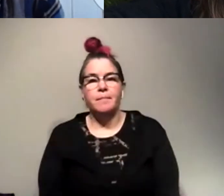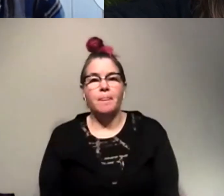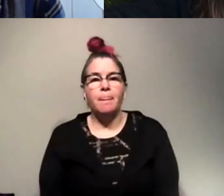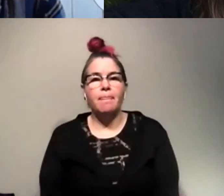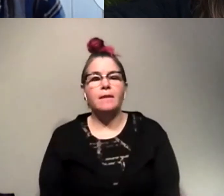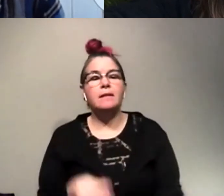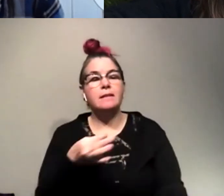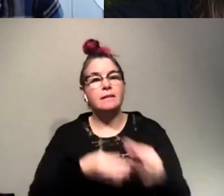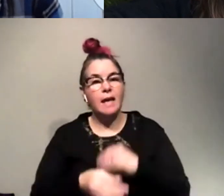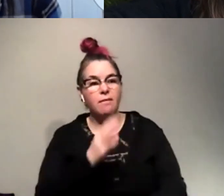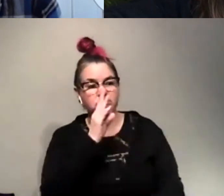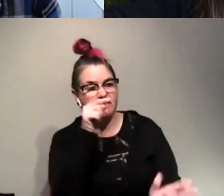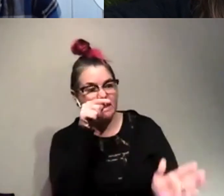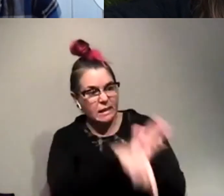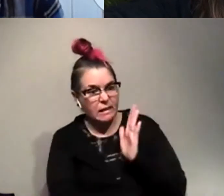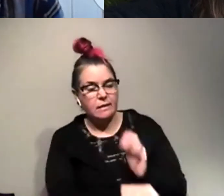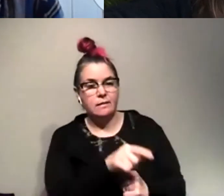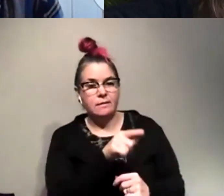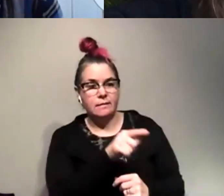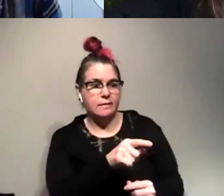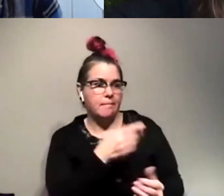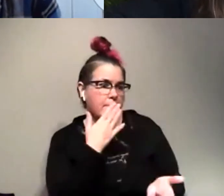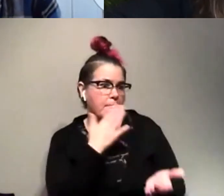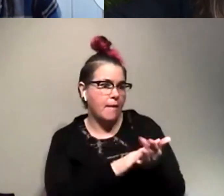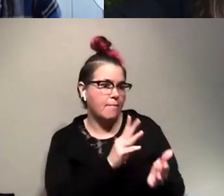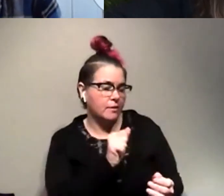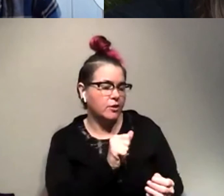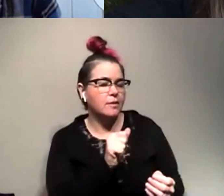directly killing bacteria, just make them not so bad?